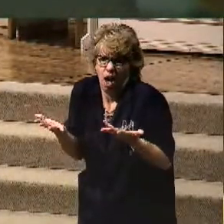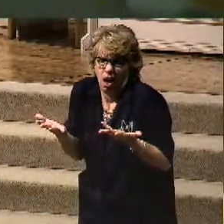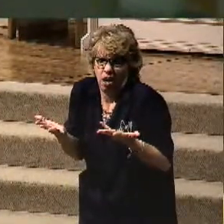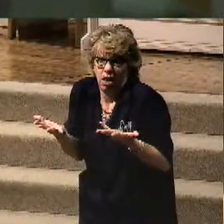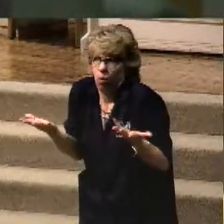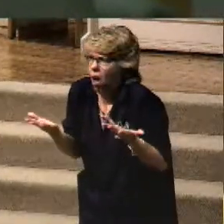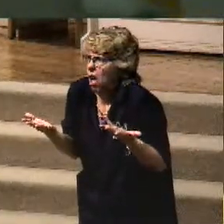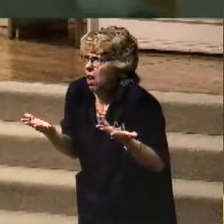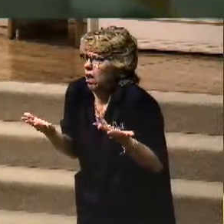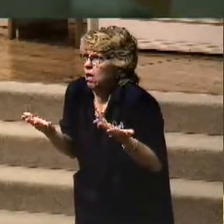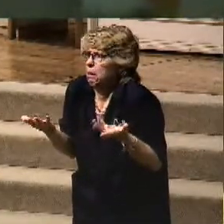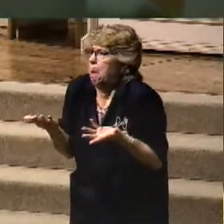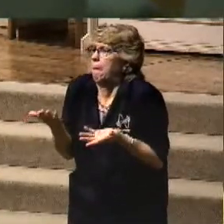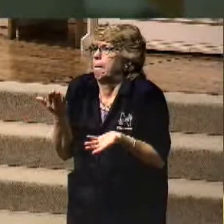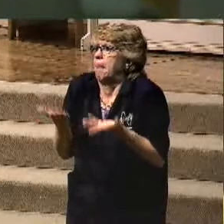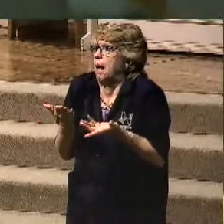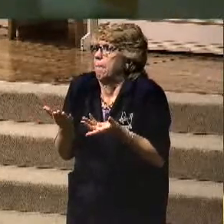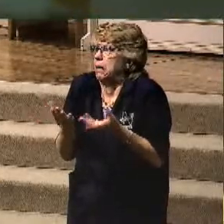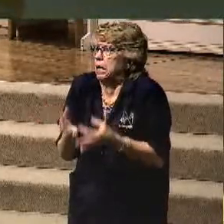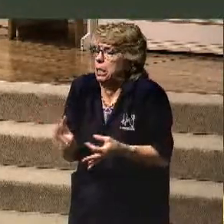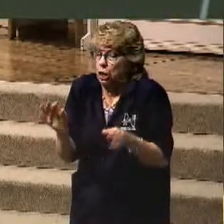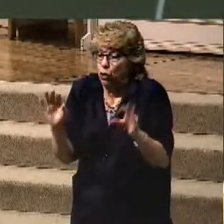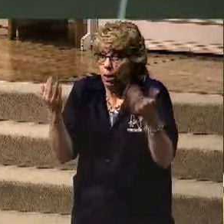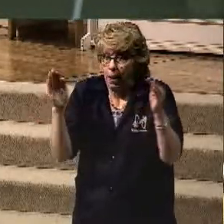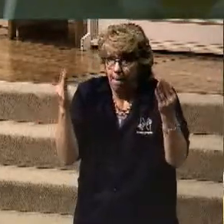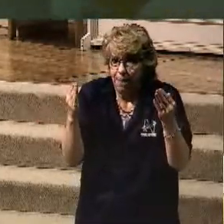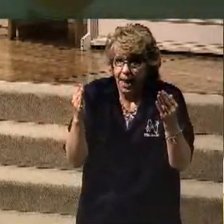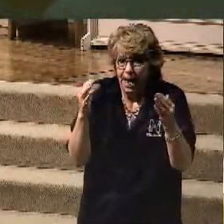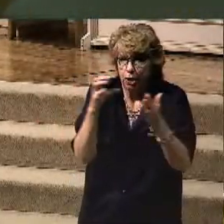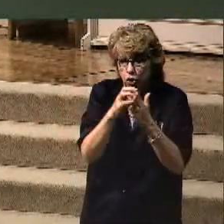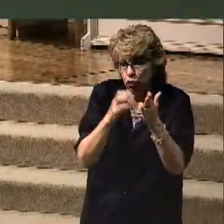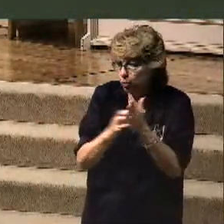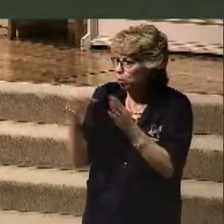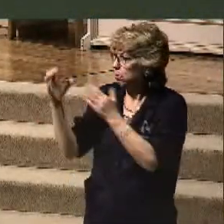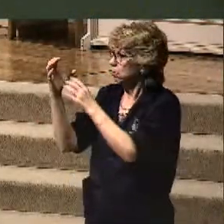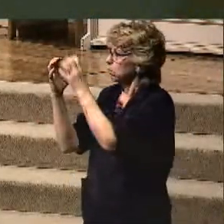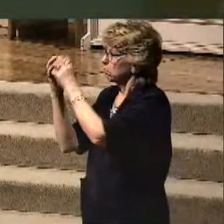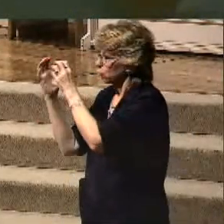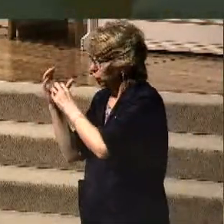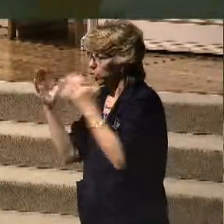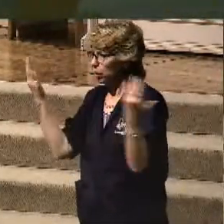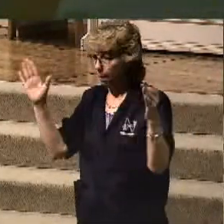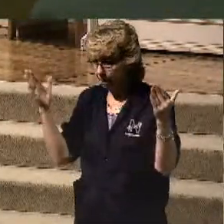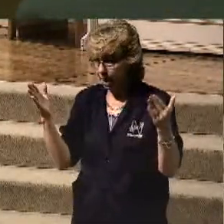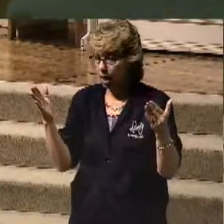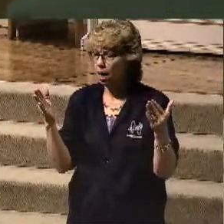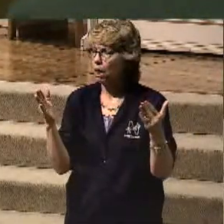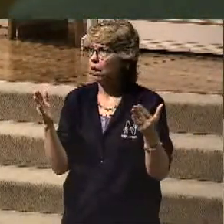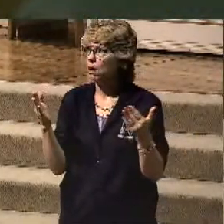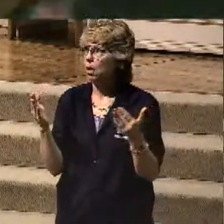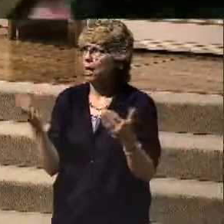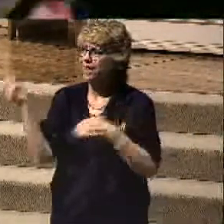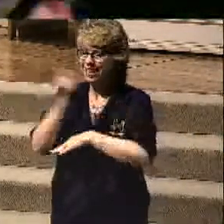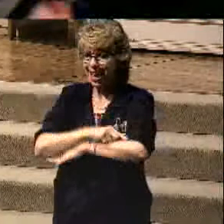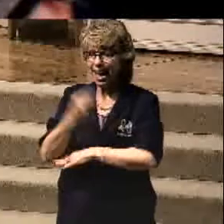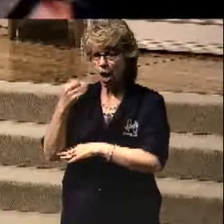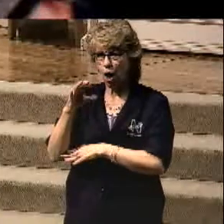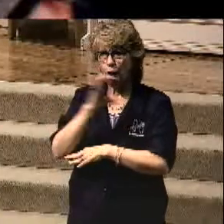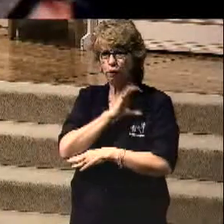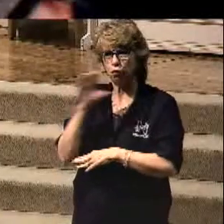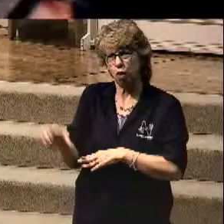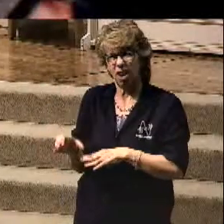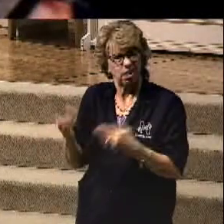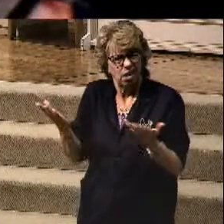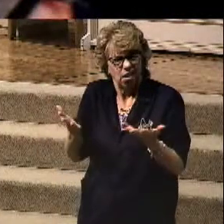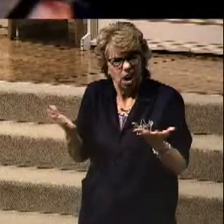have a concordance, you might compare Scripture with Scripture and see what the Bible says that the day of Christ is. And